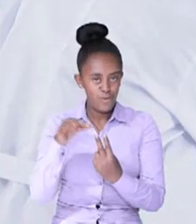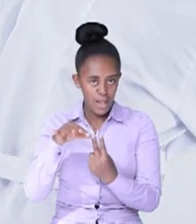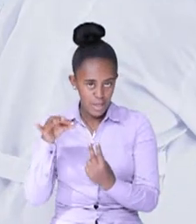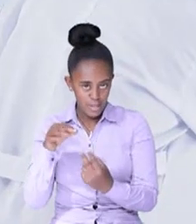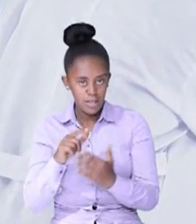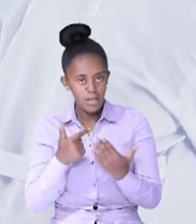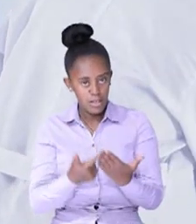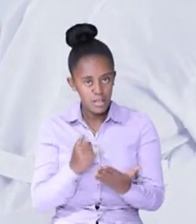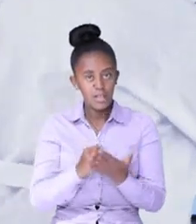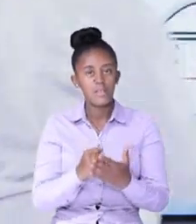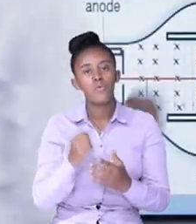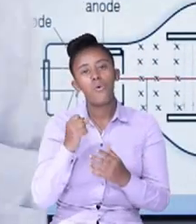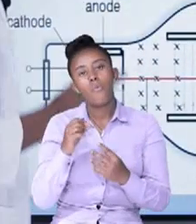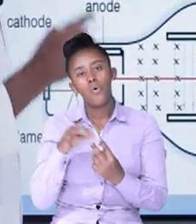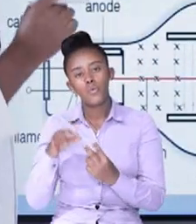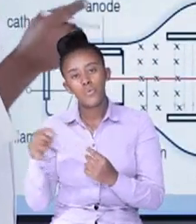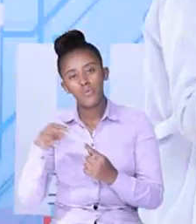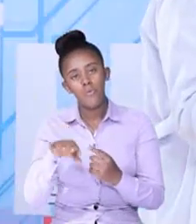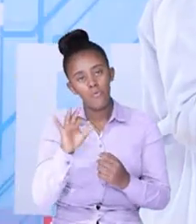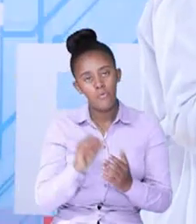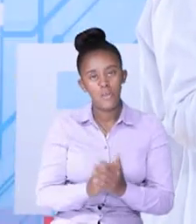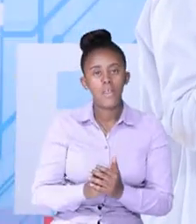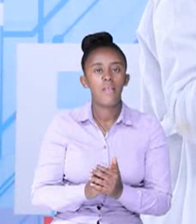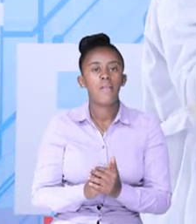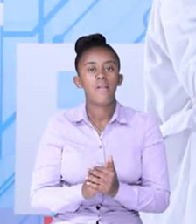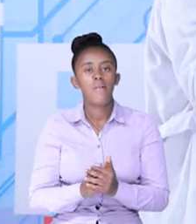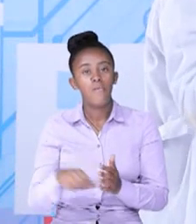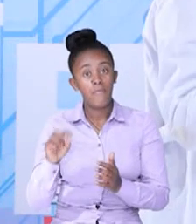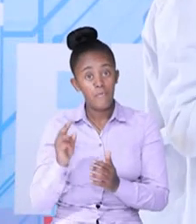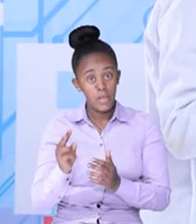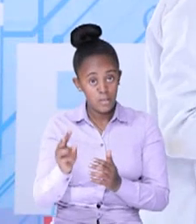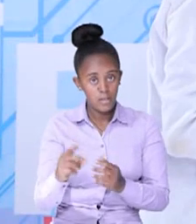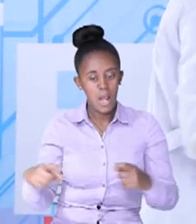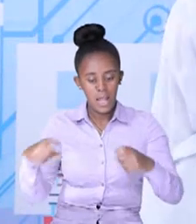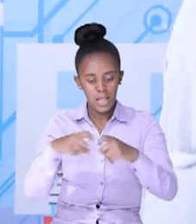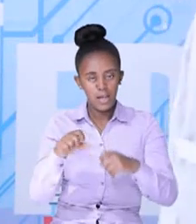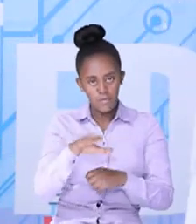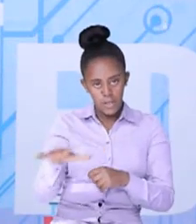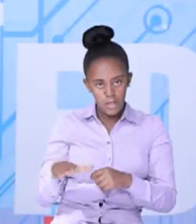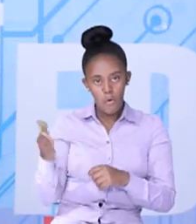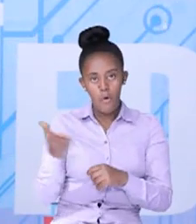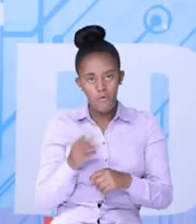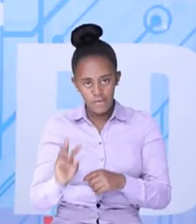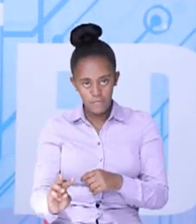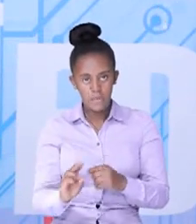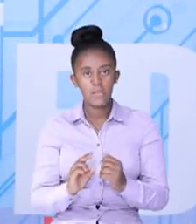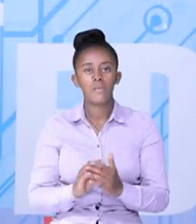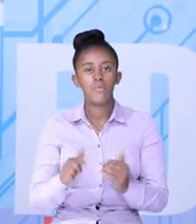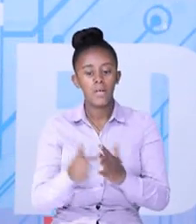that. It's possible to find velocity V is equals to electric field over B. Therefore, when